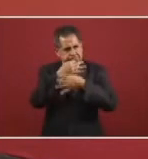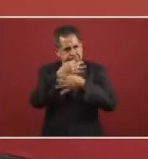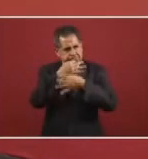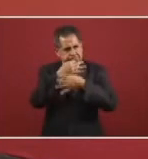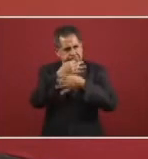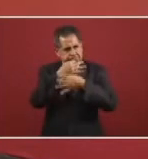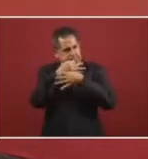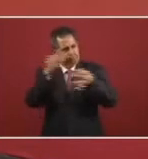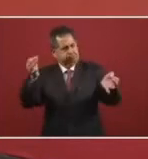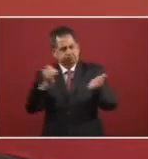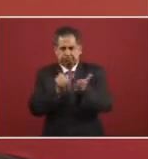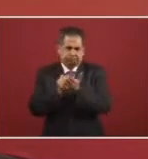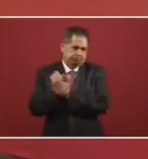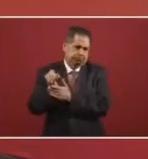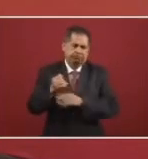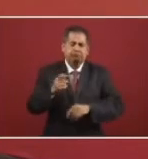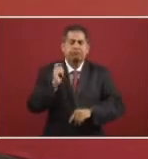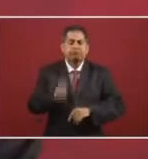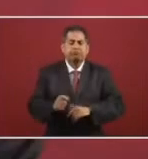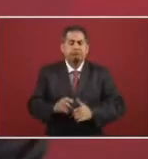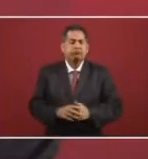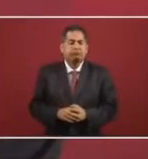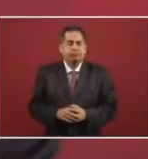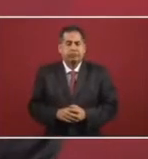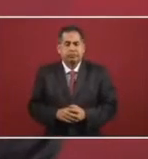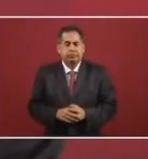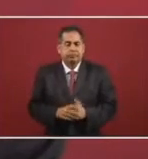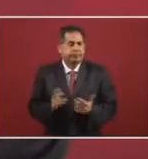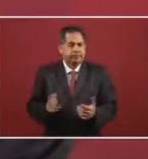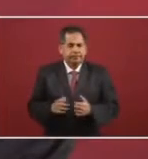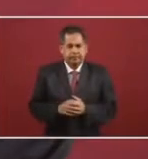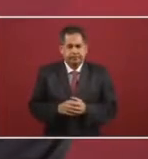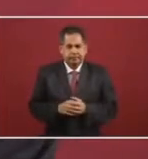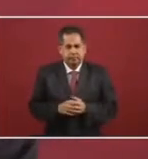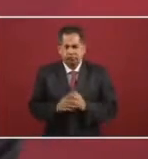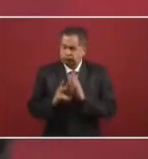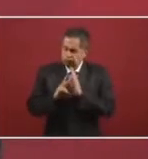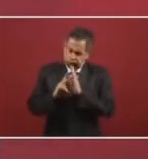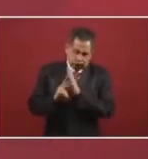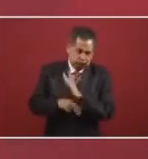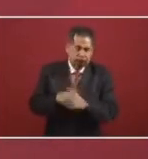the end of today, es de reivindicar,